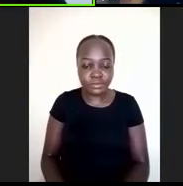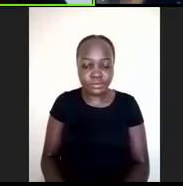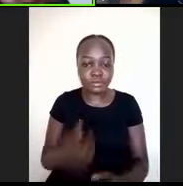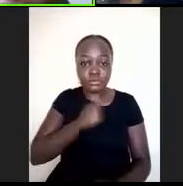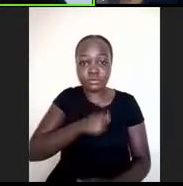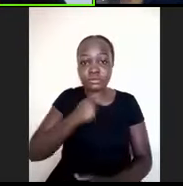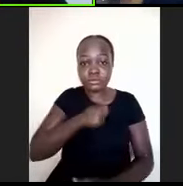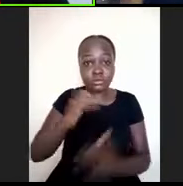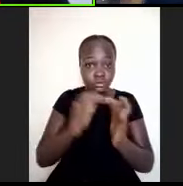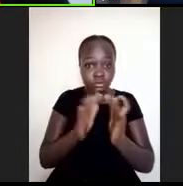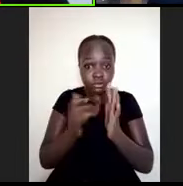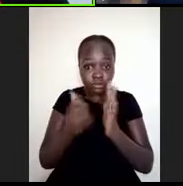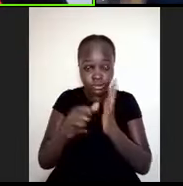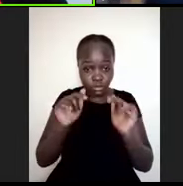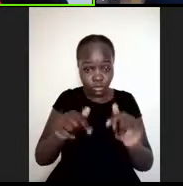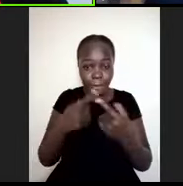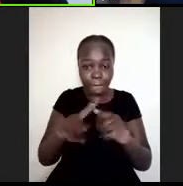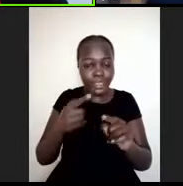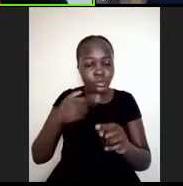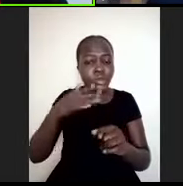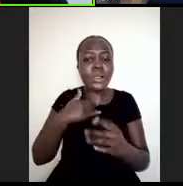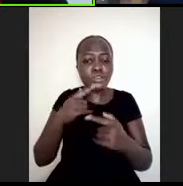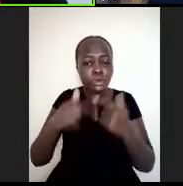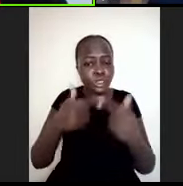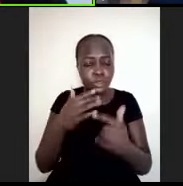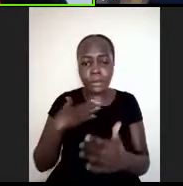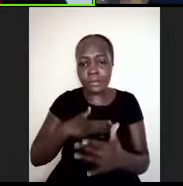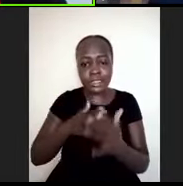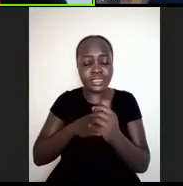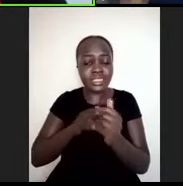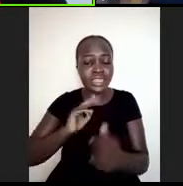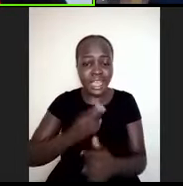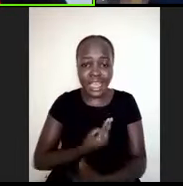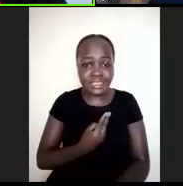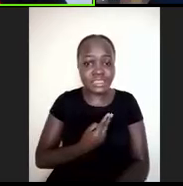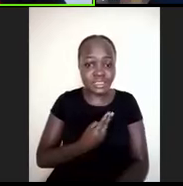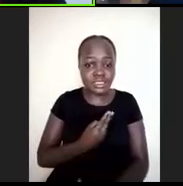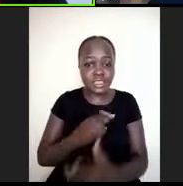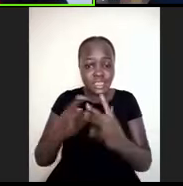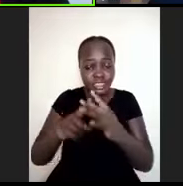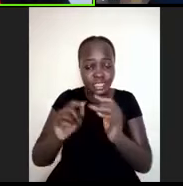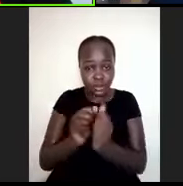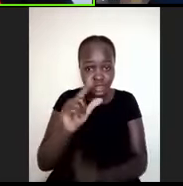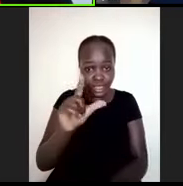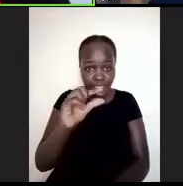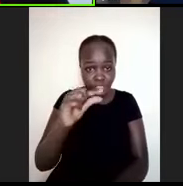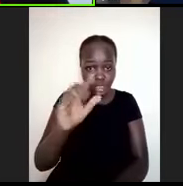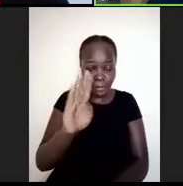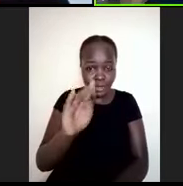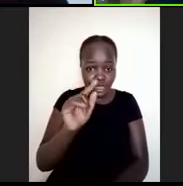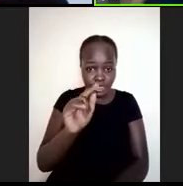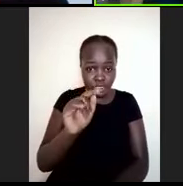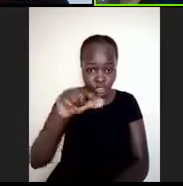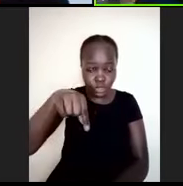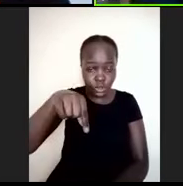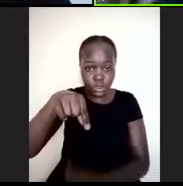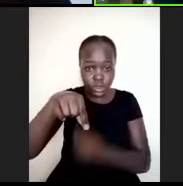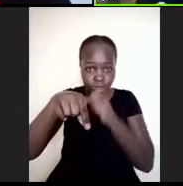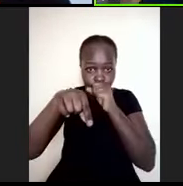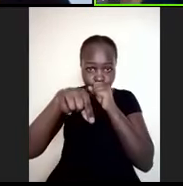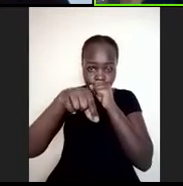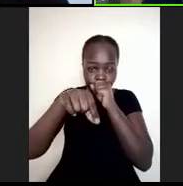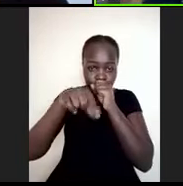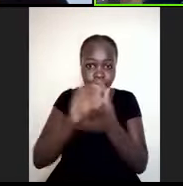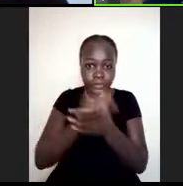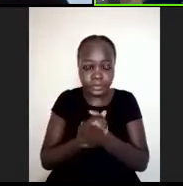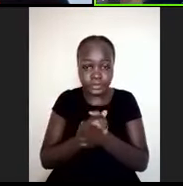today. Yeah, but let's just go on. Take us through, Lydia. Yeah, let's start with LGBTQ. Yeah. Okay. So